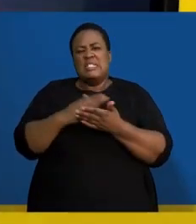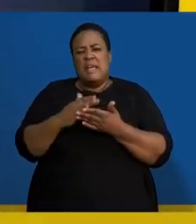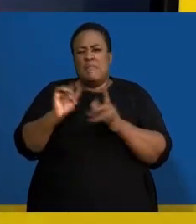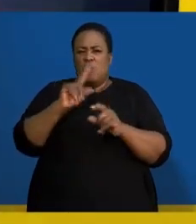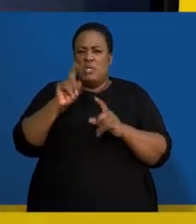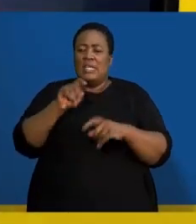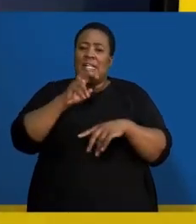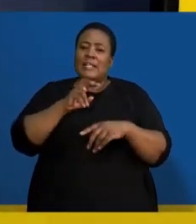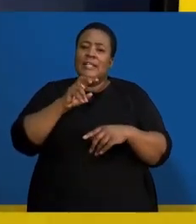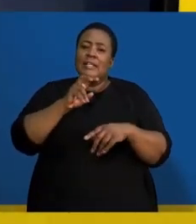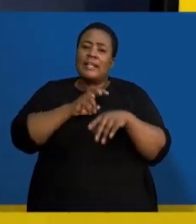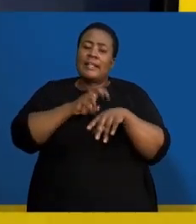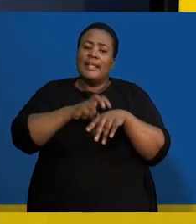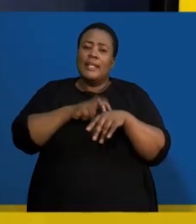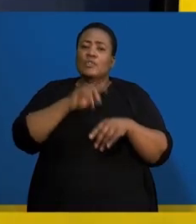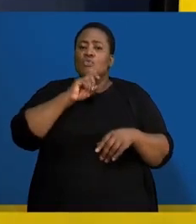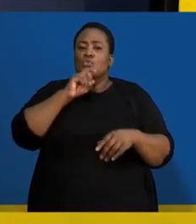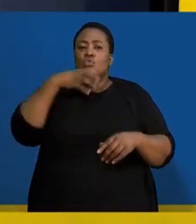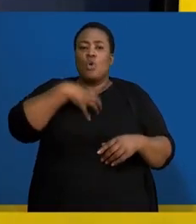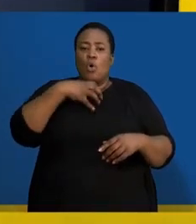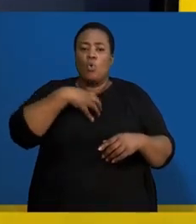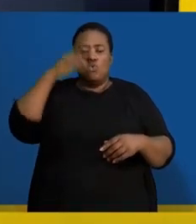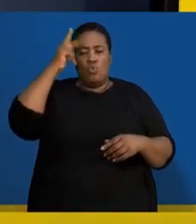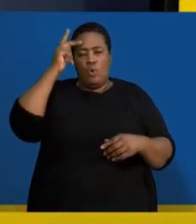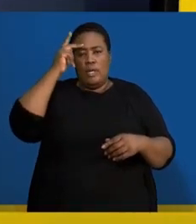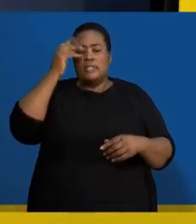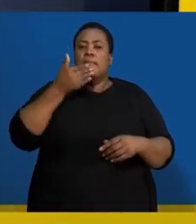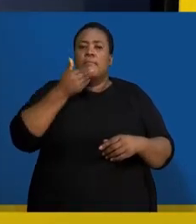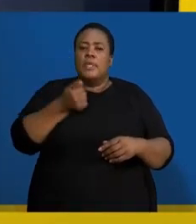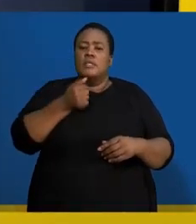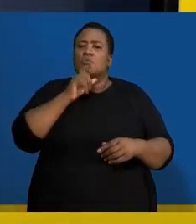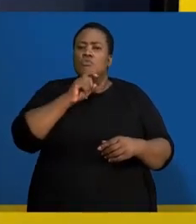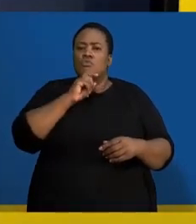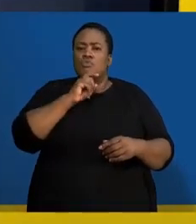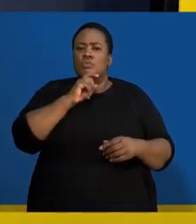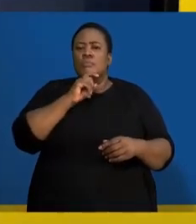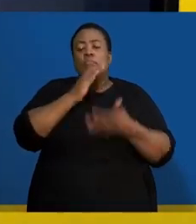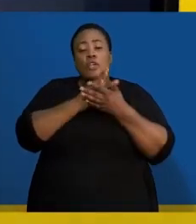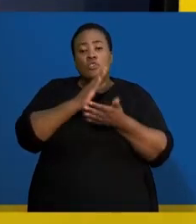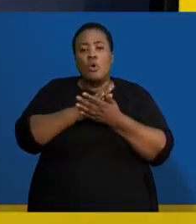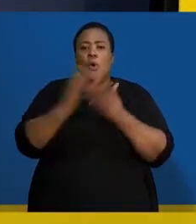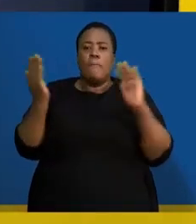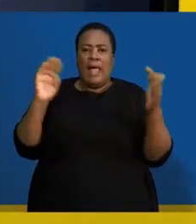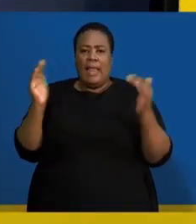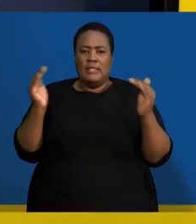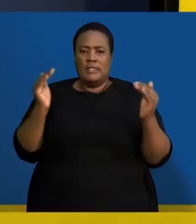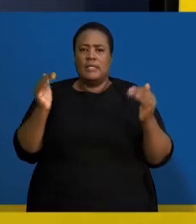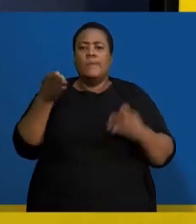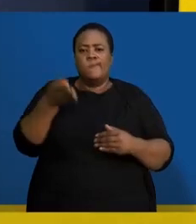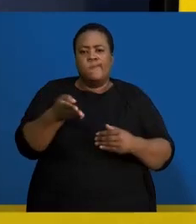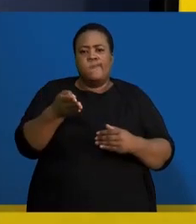required use of own knowledge. So please make sure that there is a balance between the two. And please make sure that it